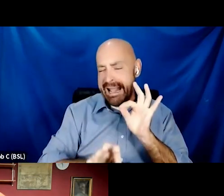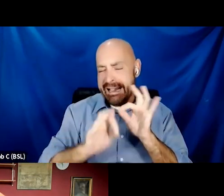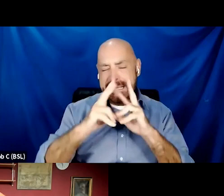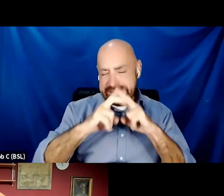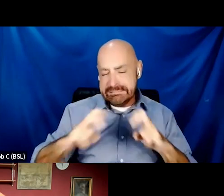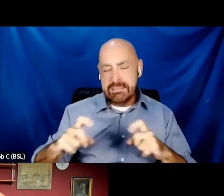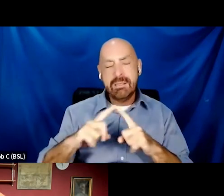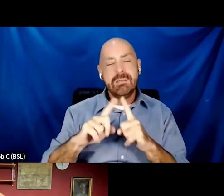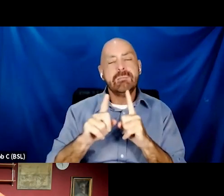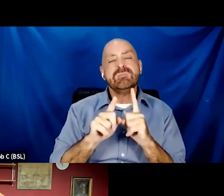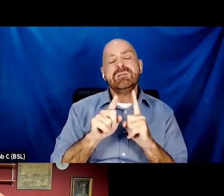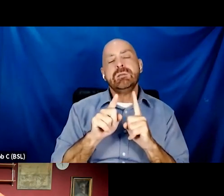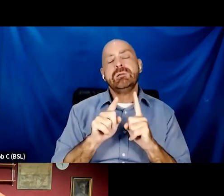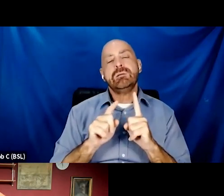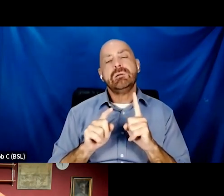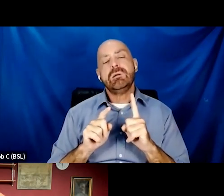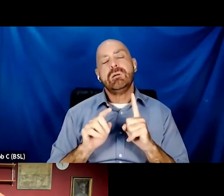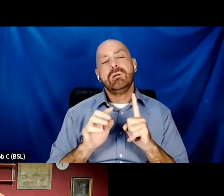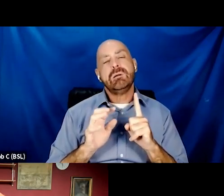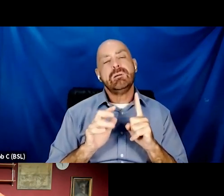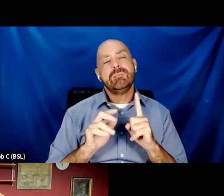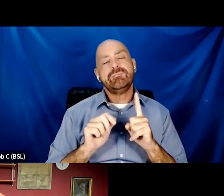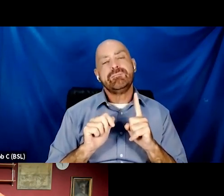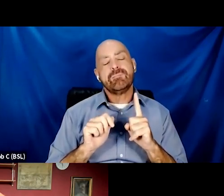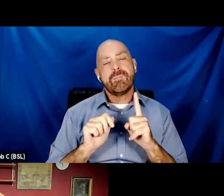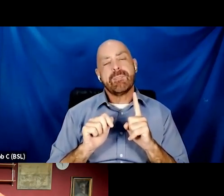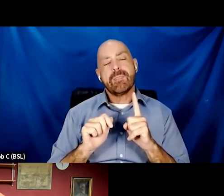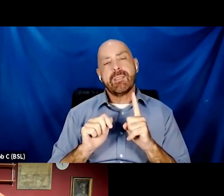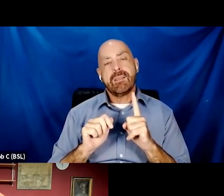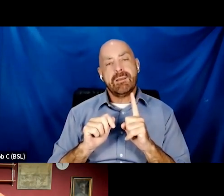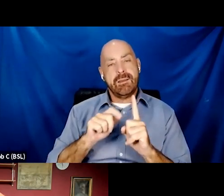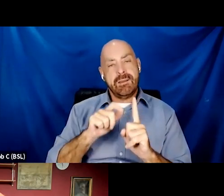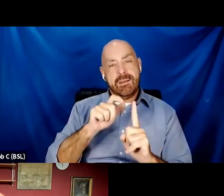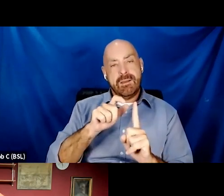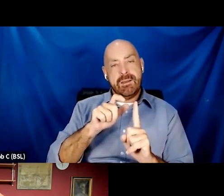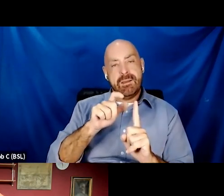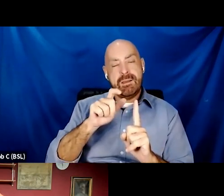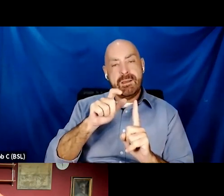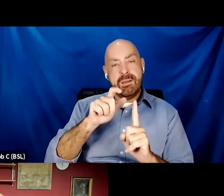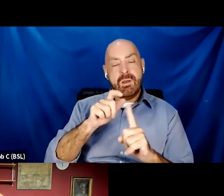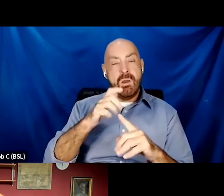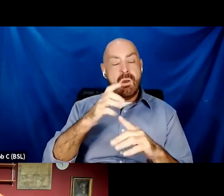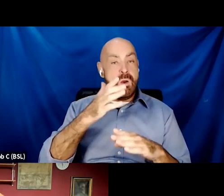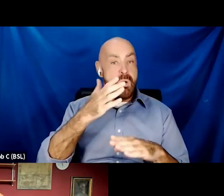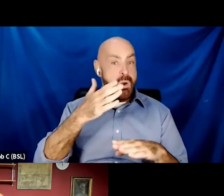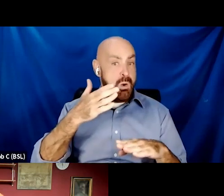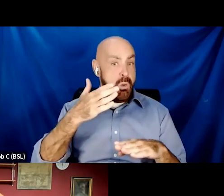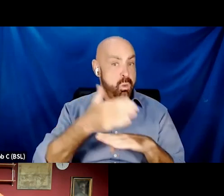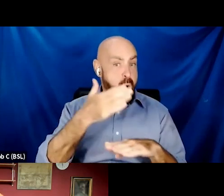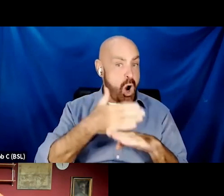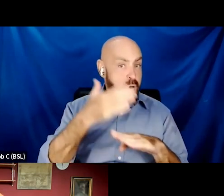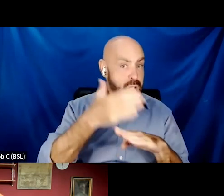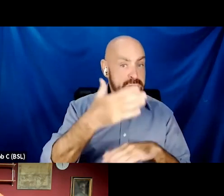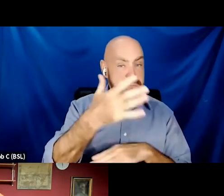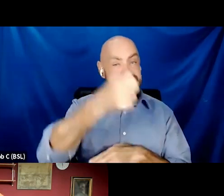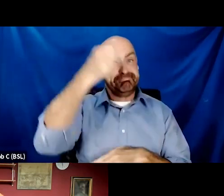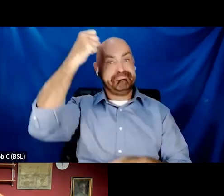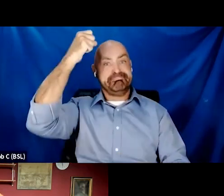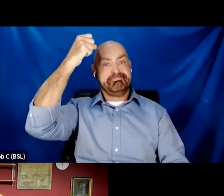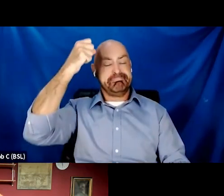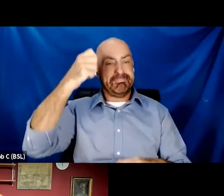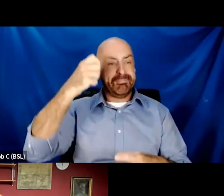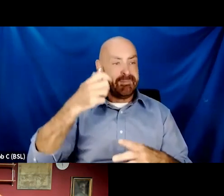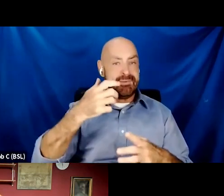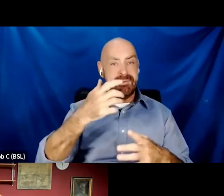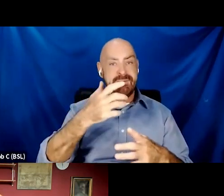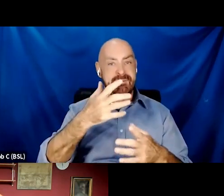You can see people worrying about being furloughed. Will there be jobs again? And you have to remember the uncertainty. At the start of